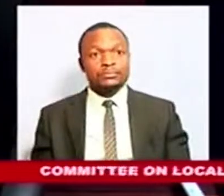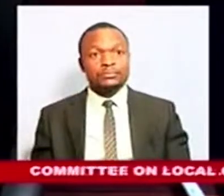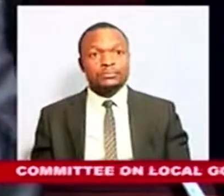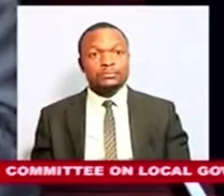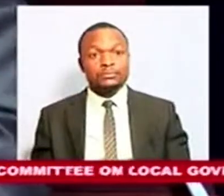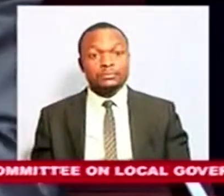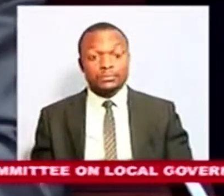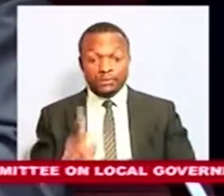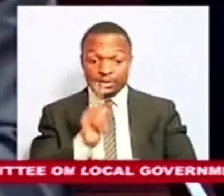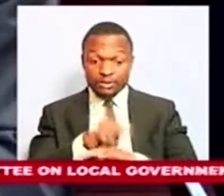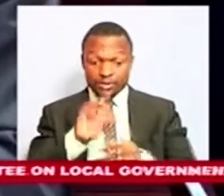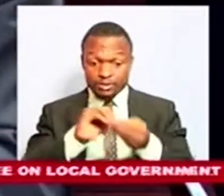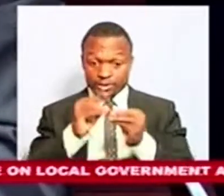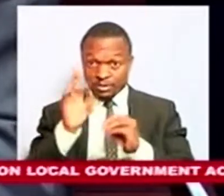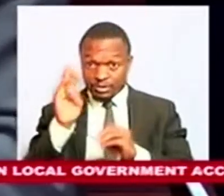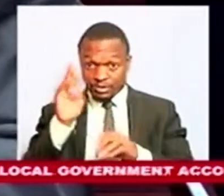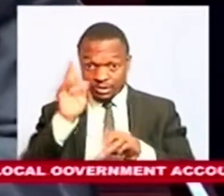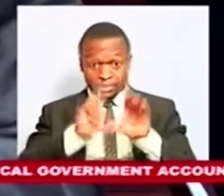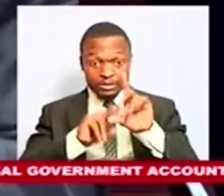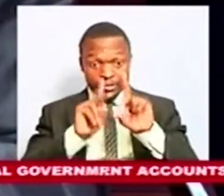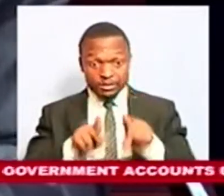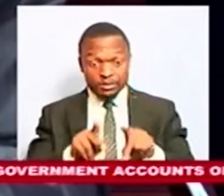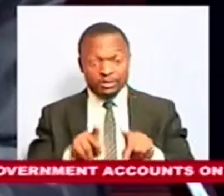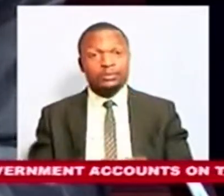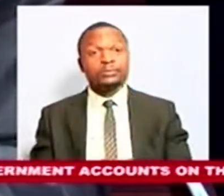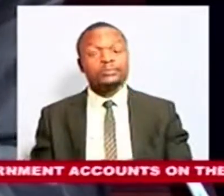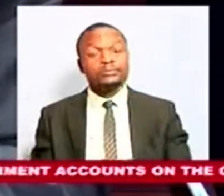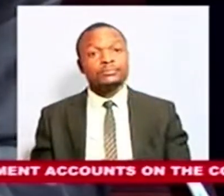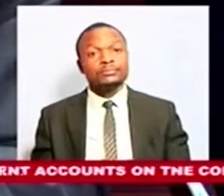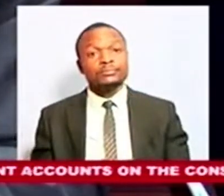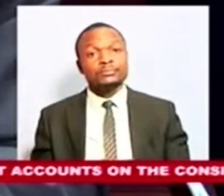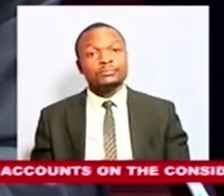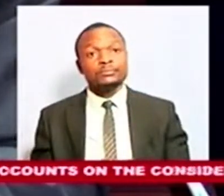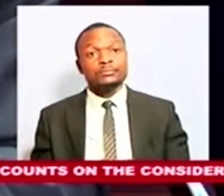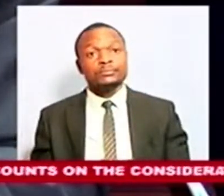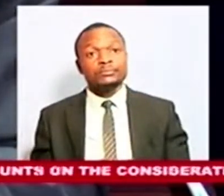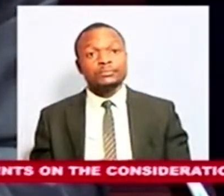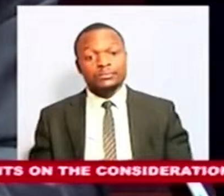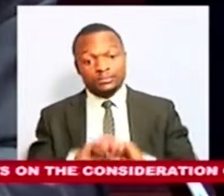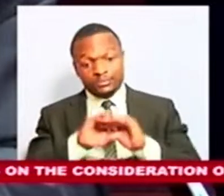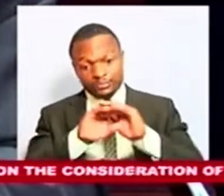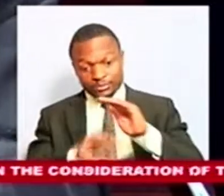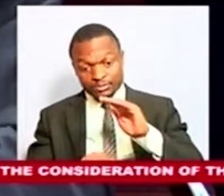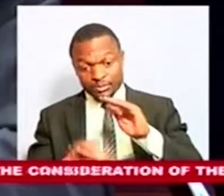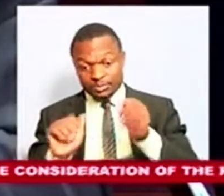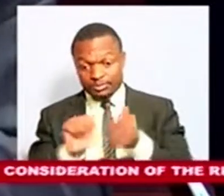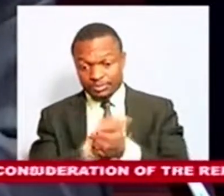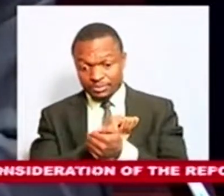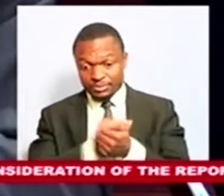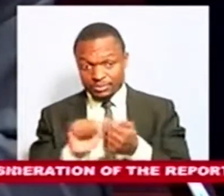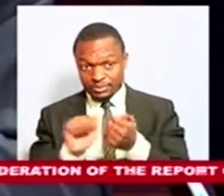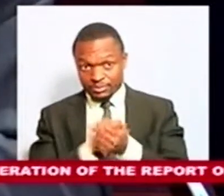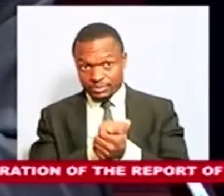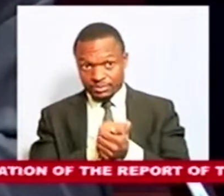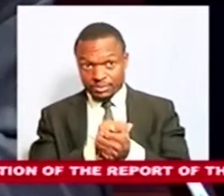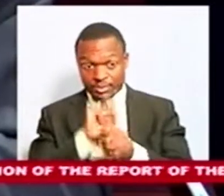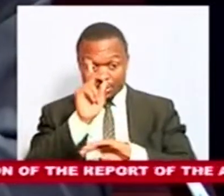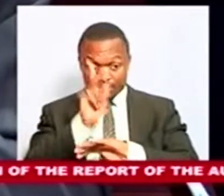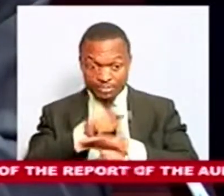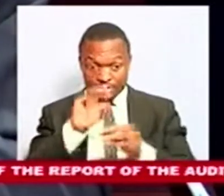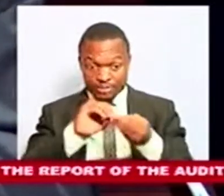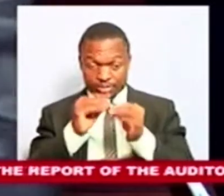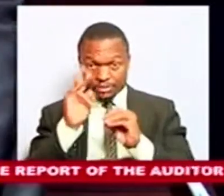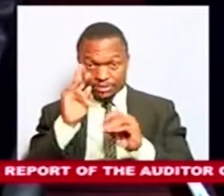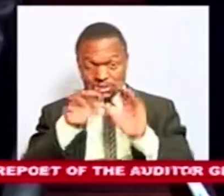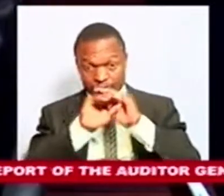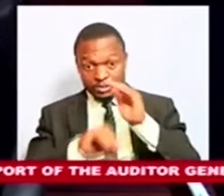Project number 17, Chair, it is under disaster. Project number 17, it is under